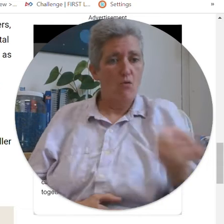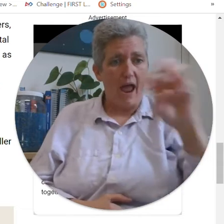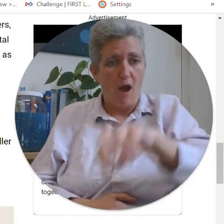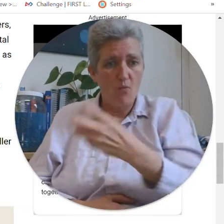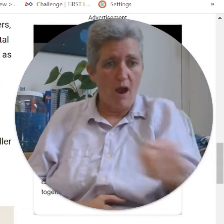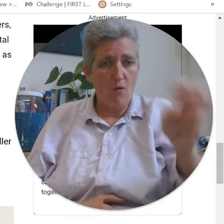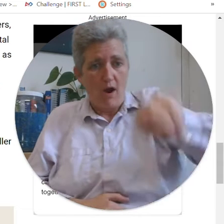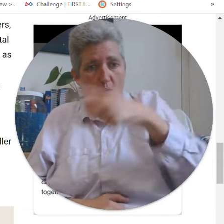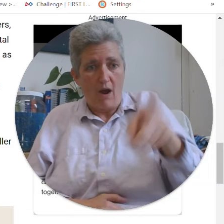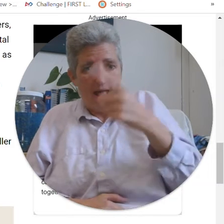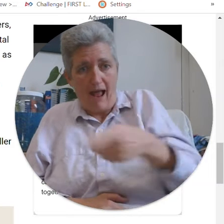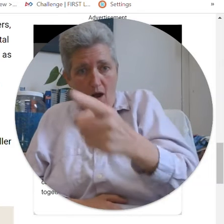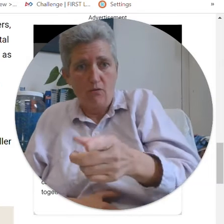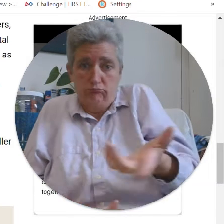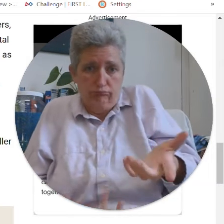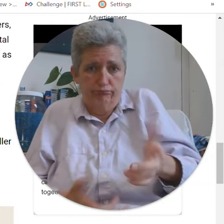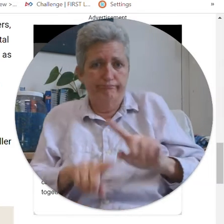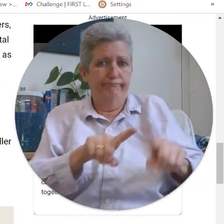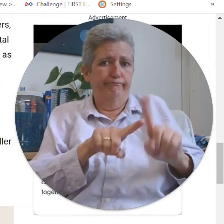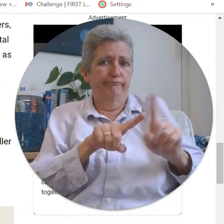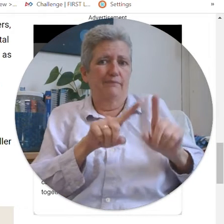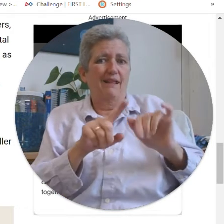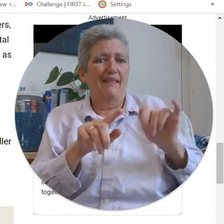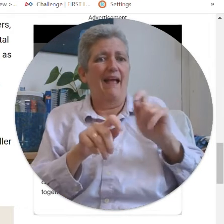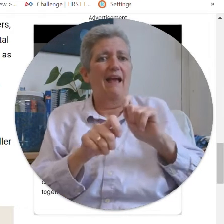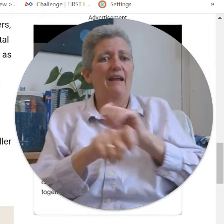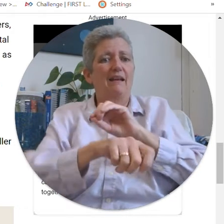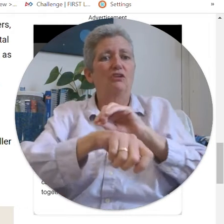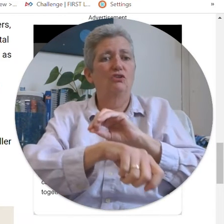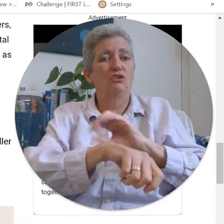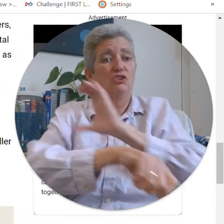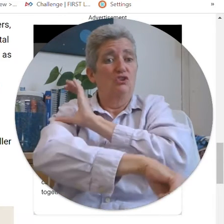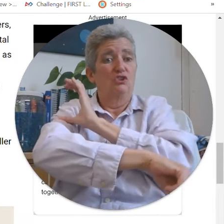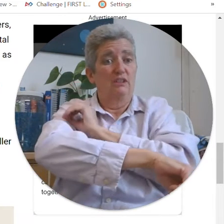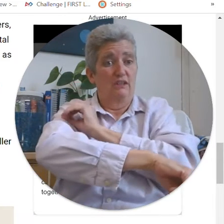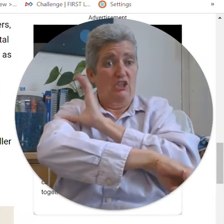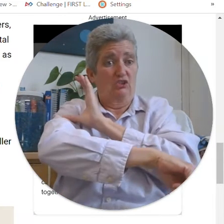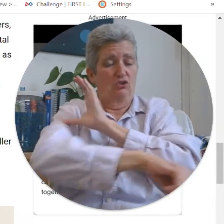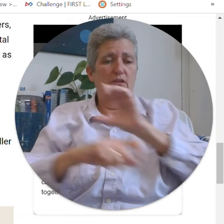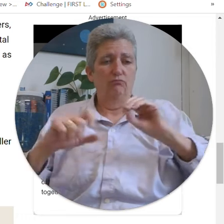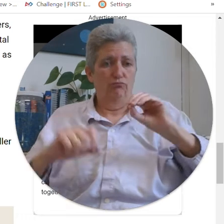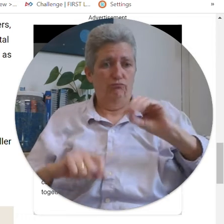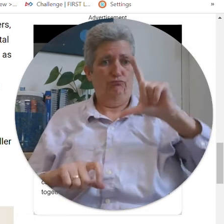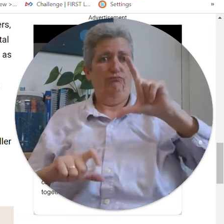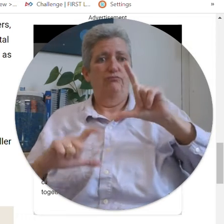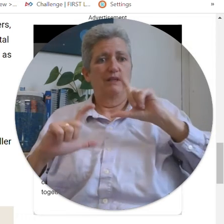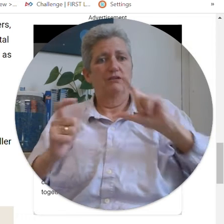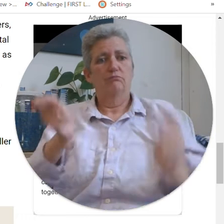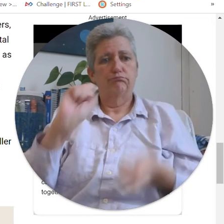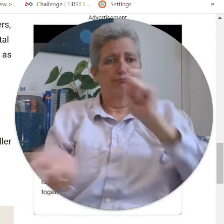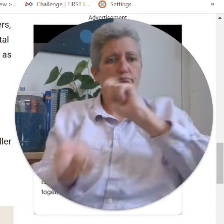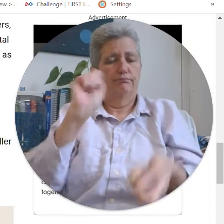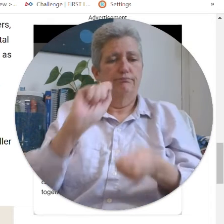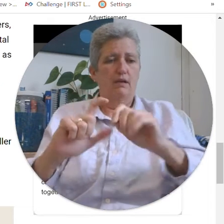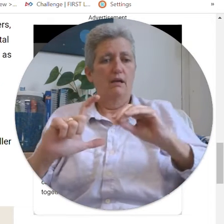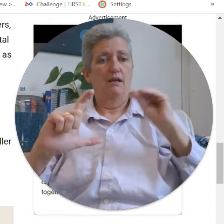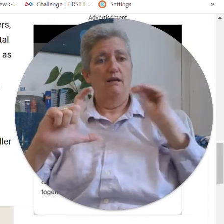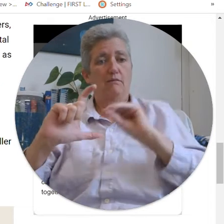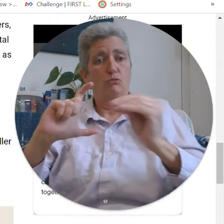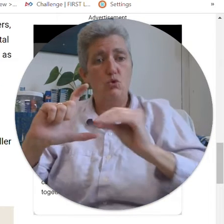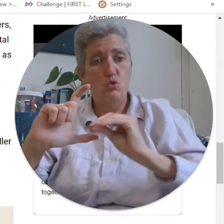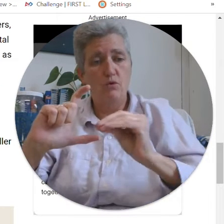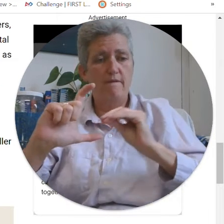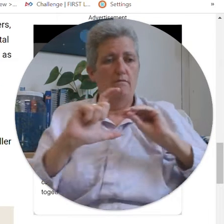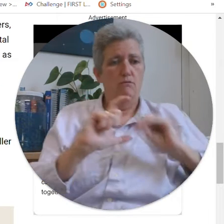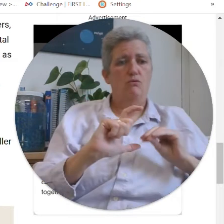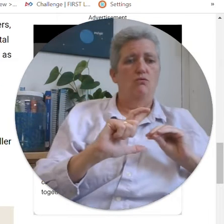and around, and in circles and spirals. So that energy continually changes and fluctuates between potential